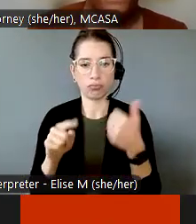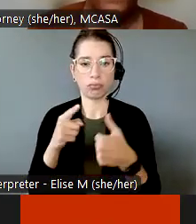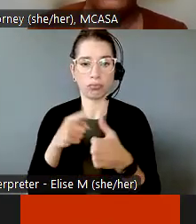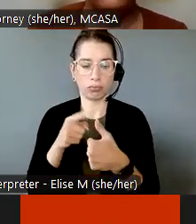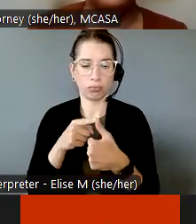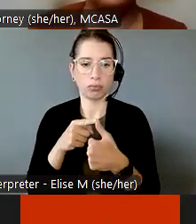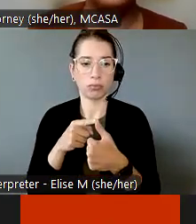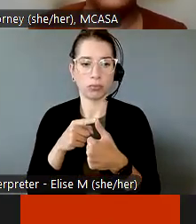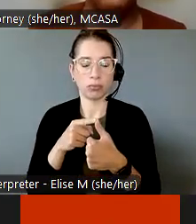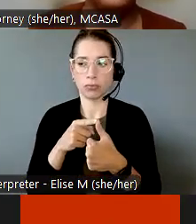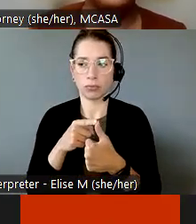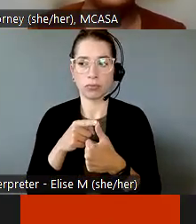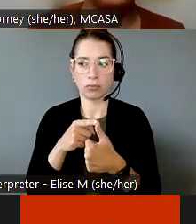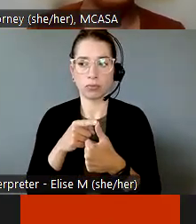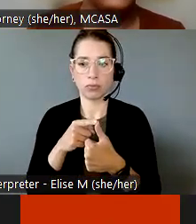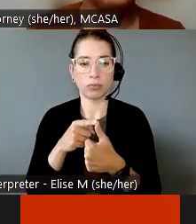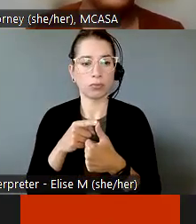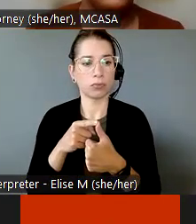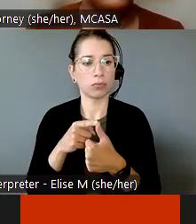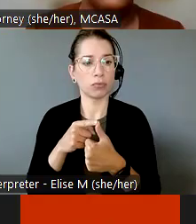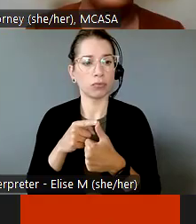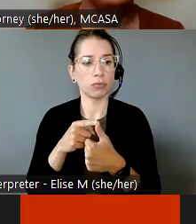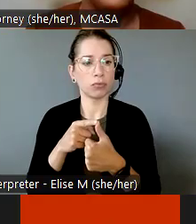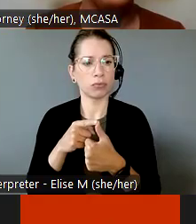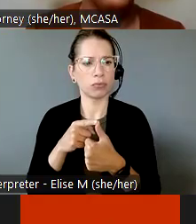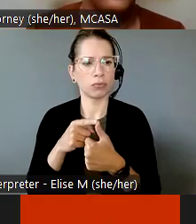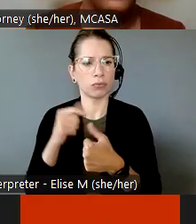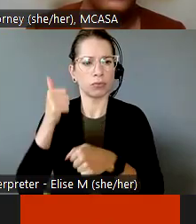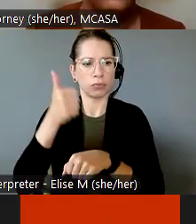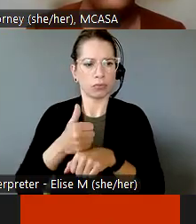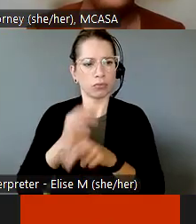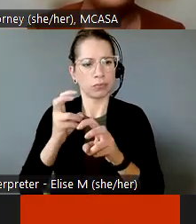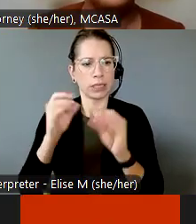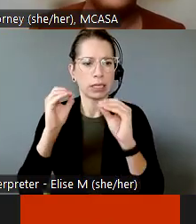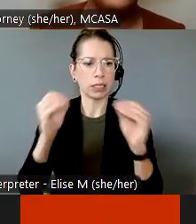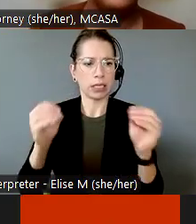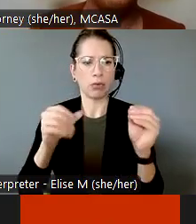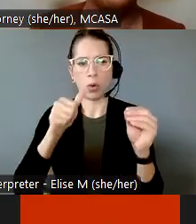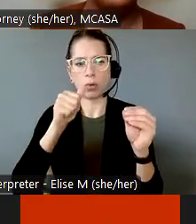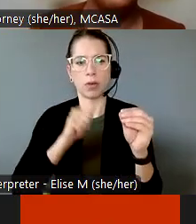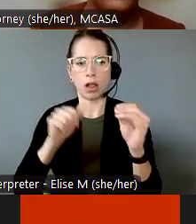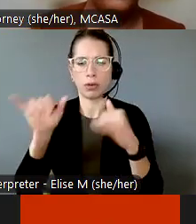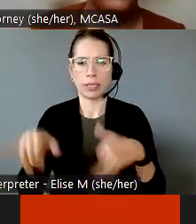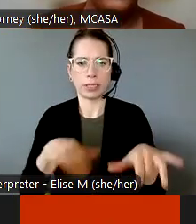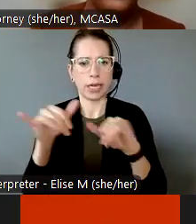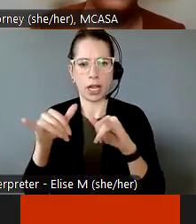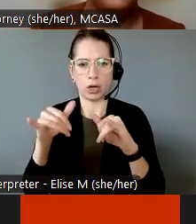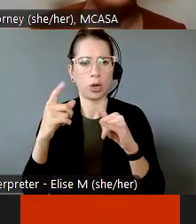One, to establish a zero tolerance standard for incidents of prison